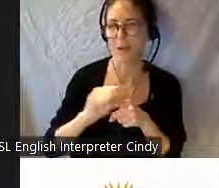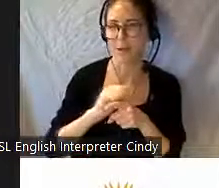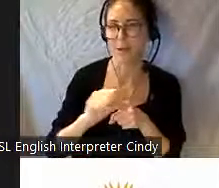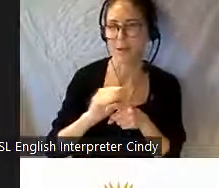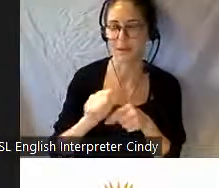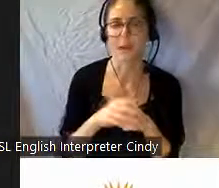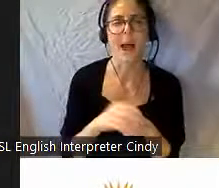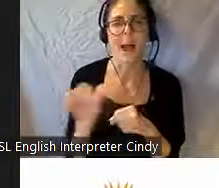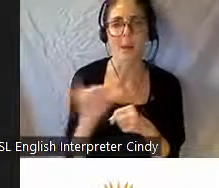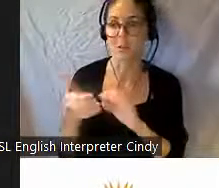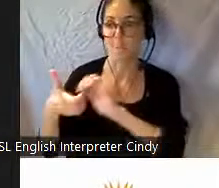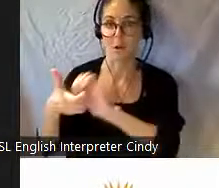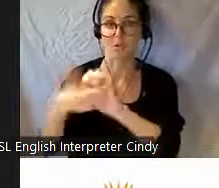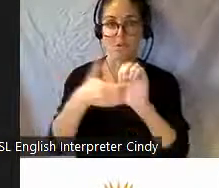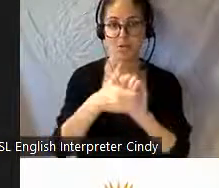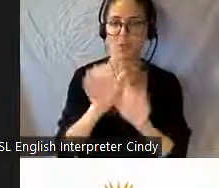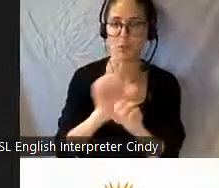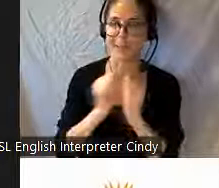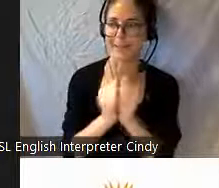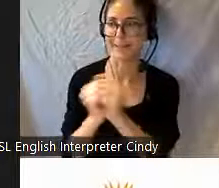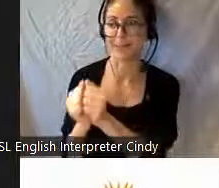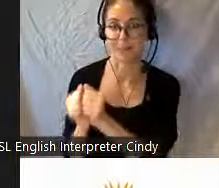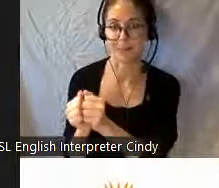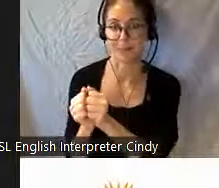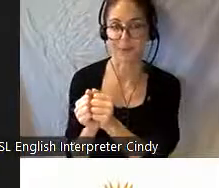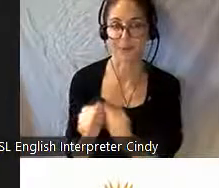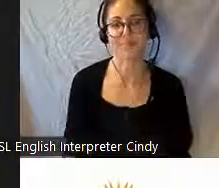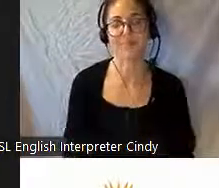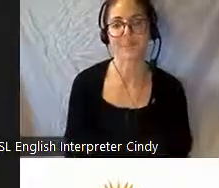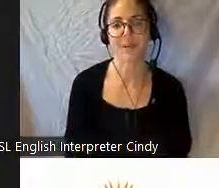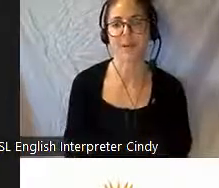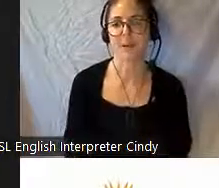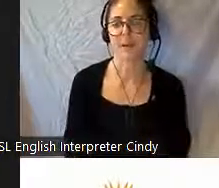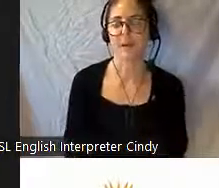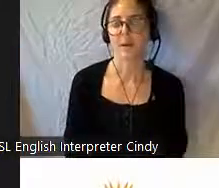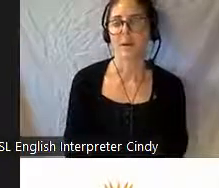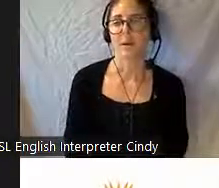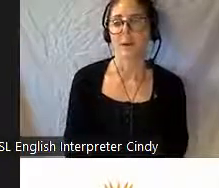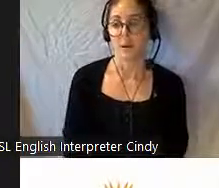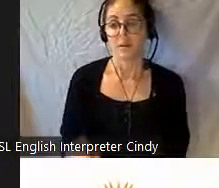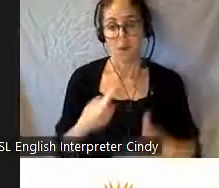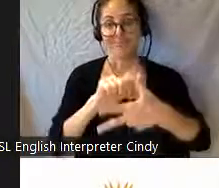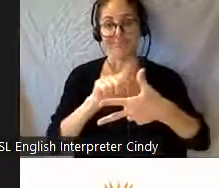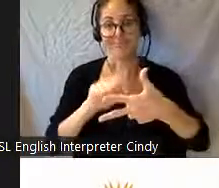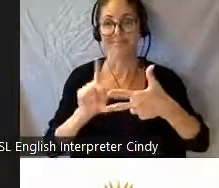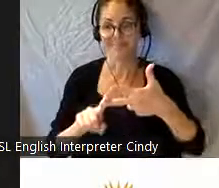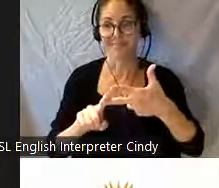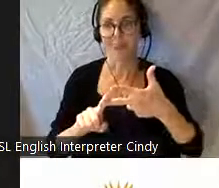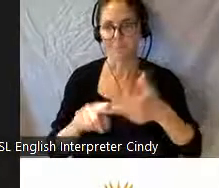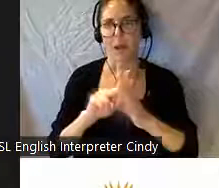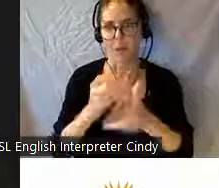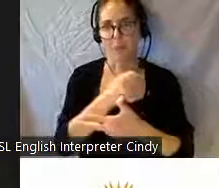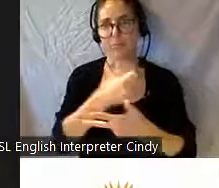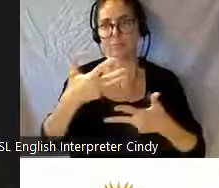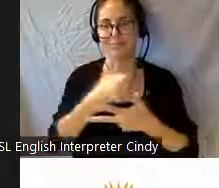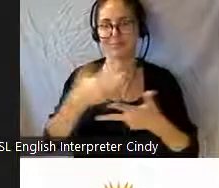our providers. So we do a lot more robust things under each of those components.